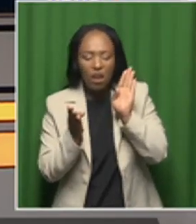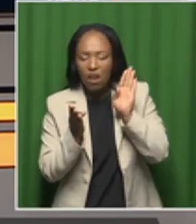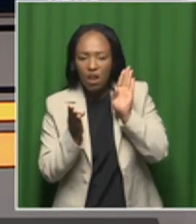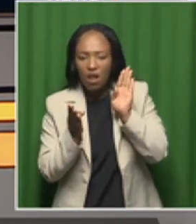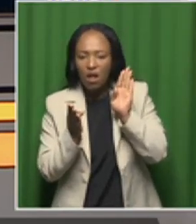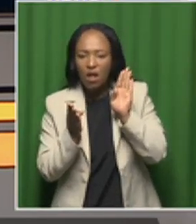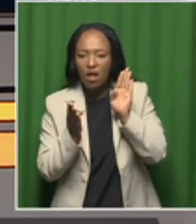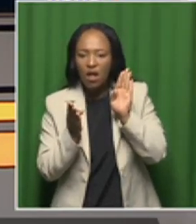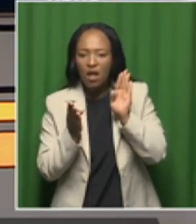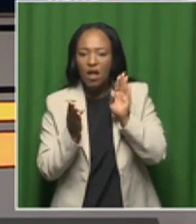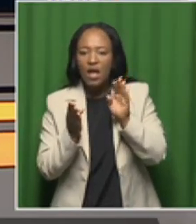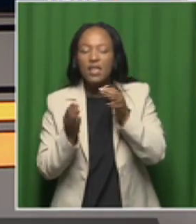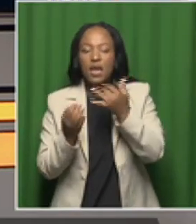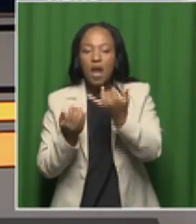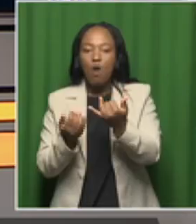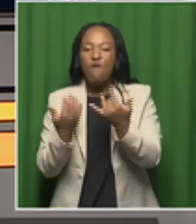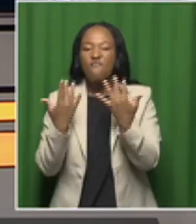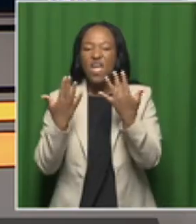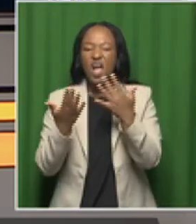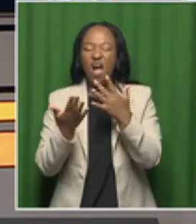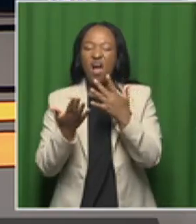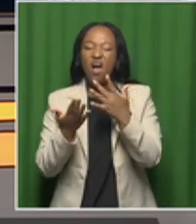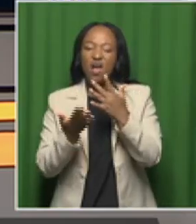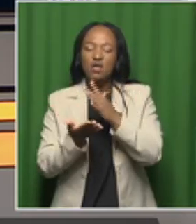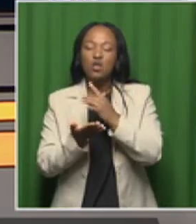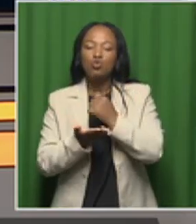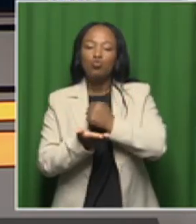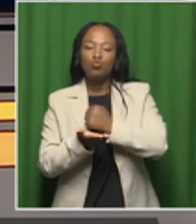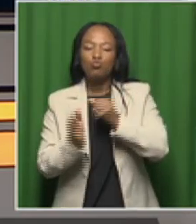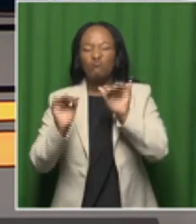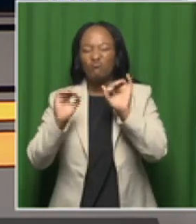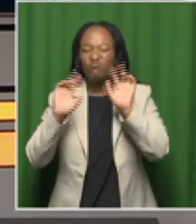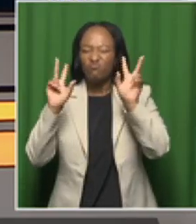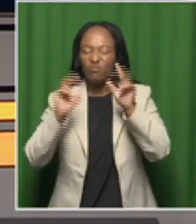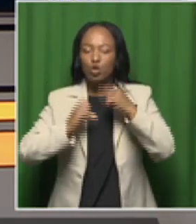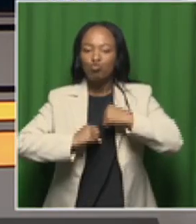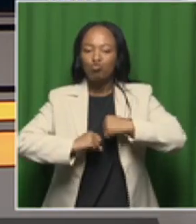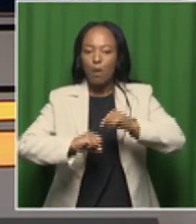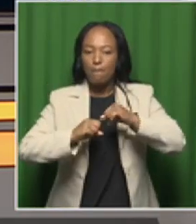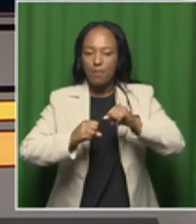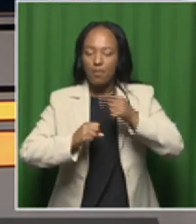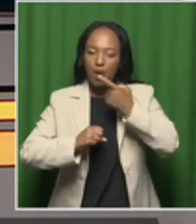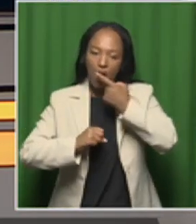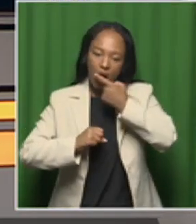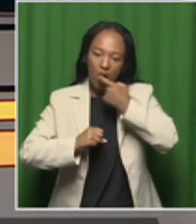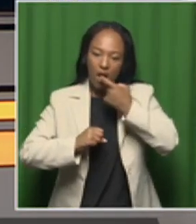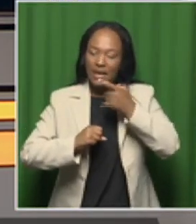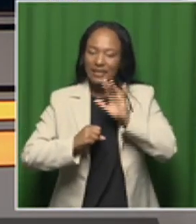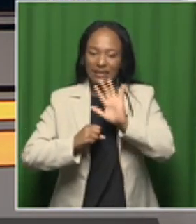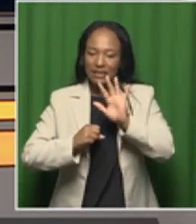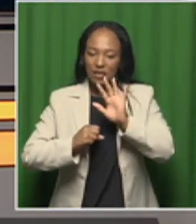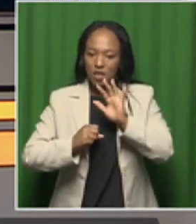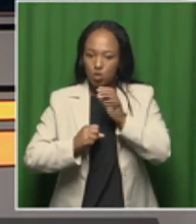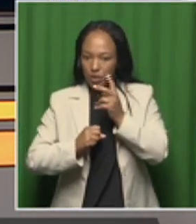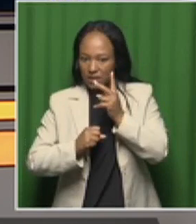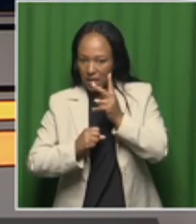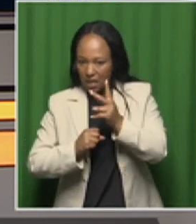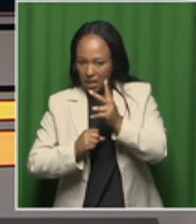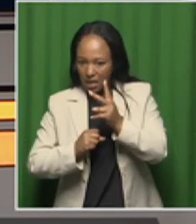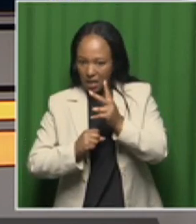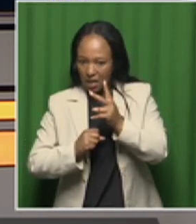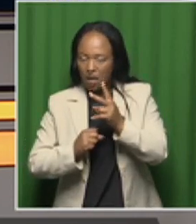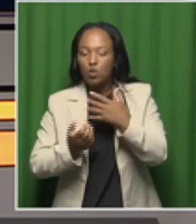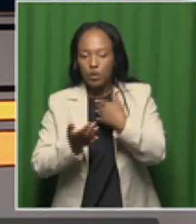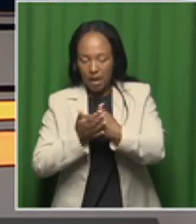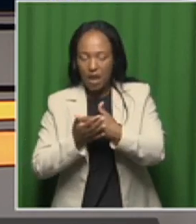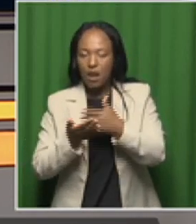what you call the finger sweep. Yes. So, but don't fish in the baby's mouth. Okay. Only if you can see the object, yes,